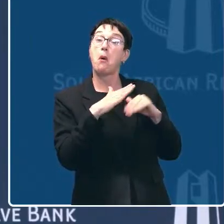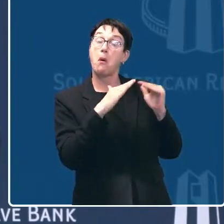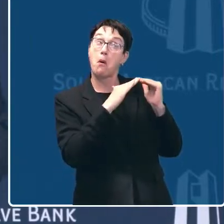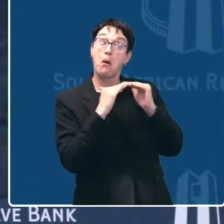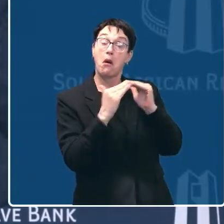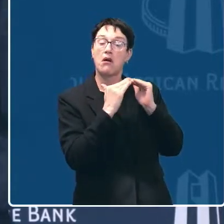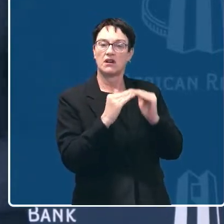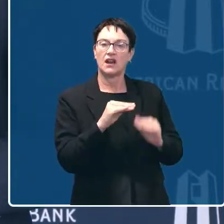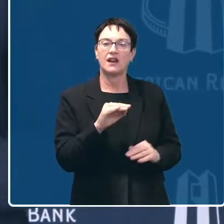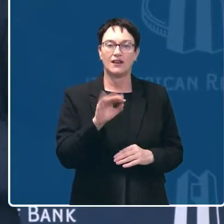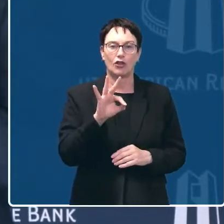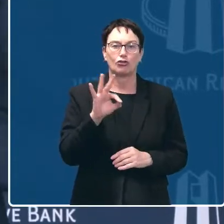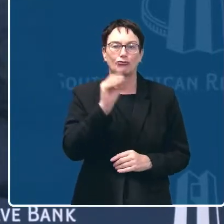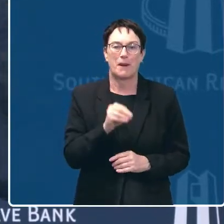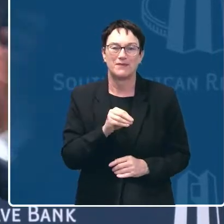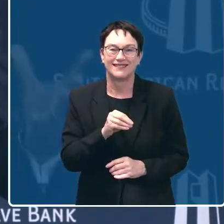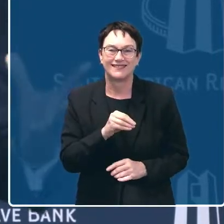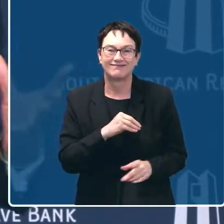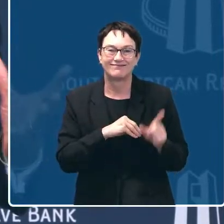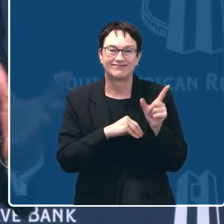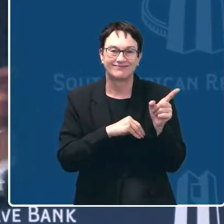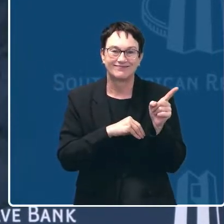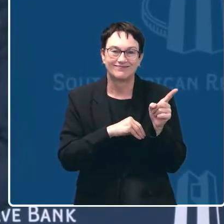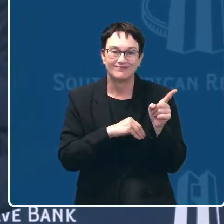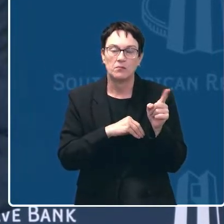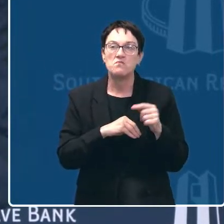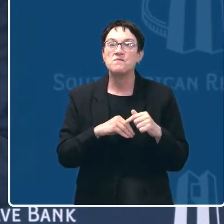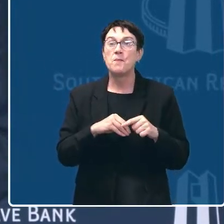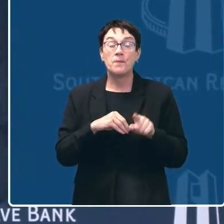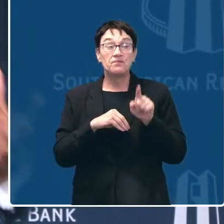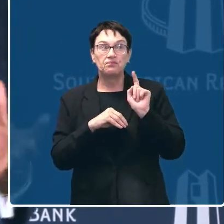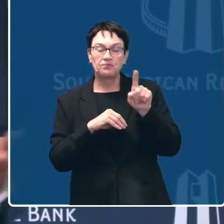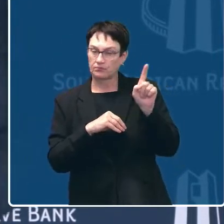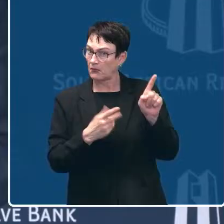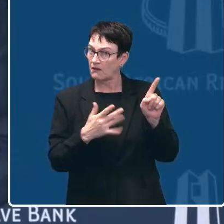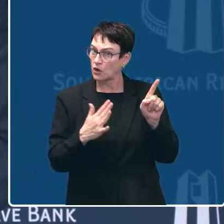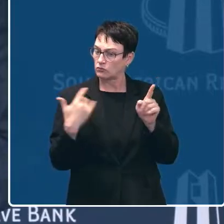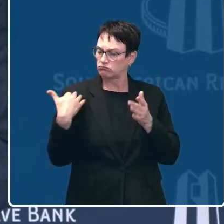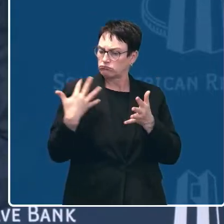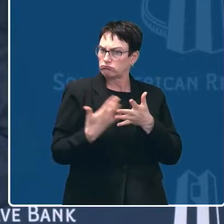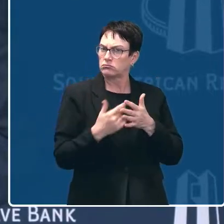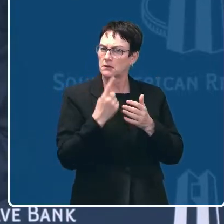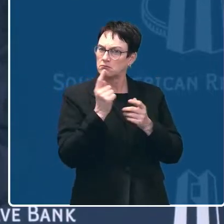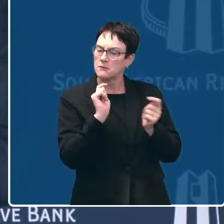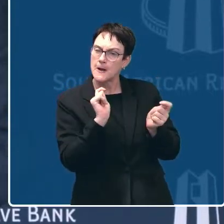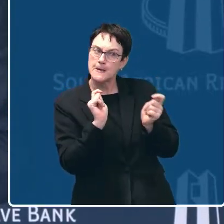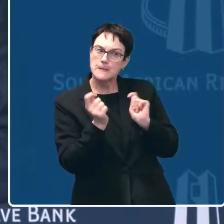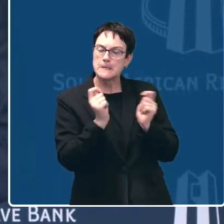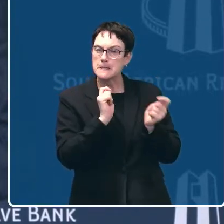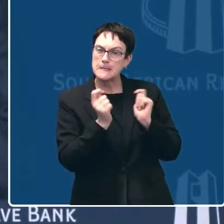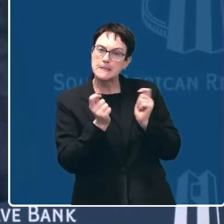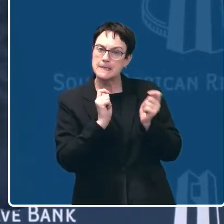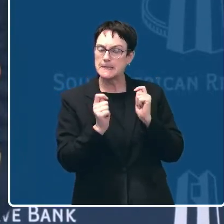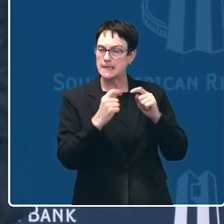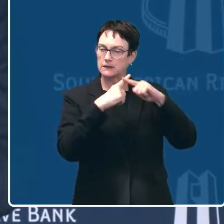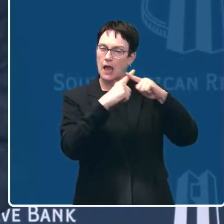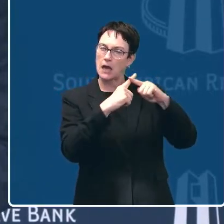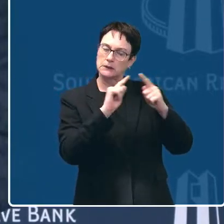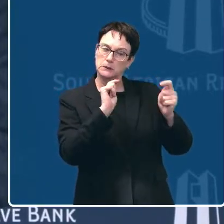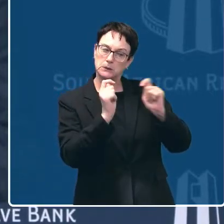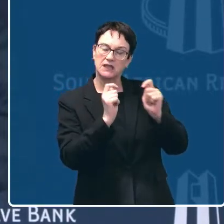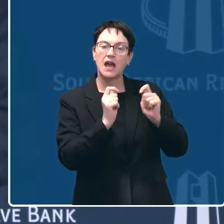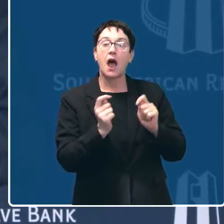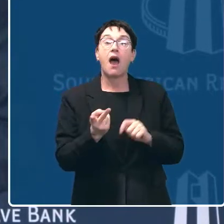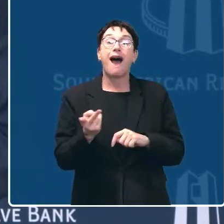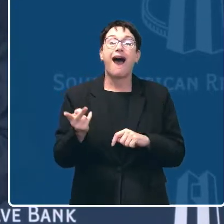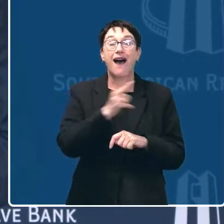And when many emerging markets have revised their targets, and some not so developed